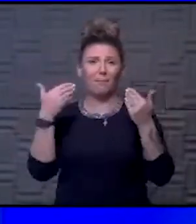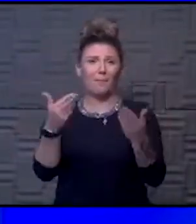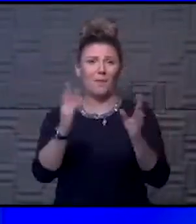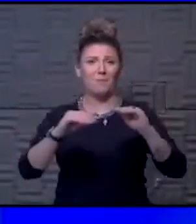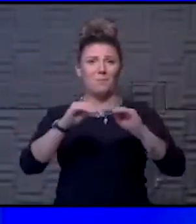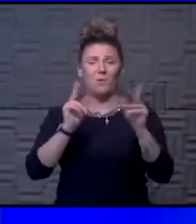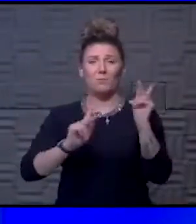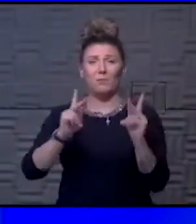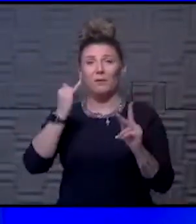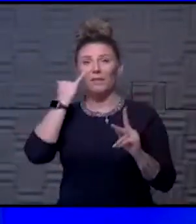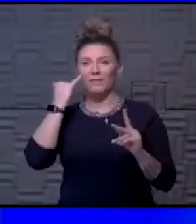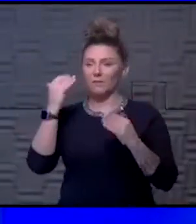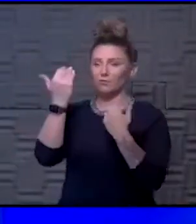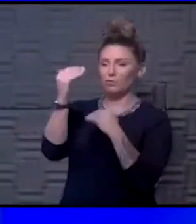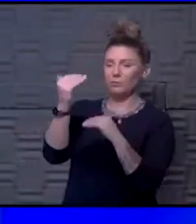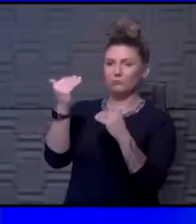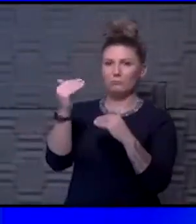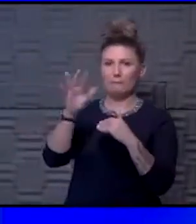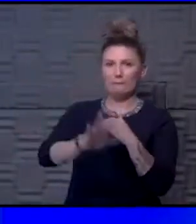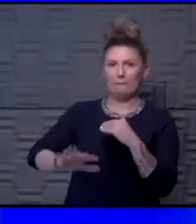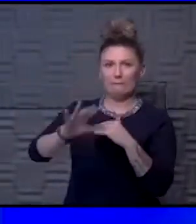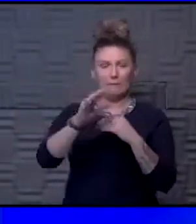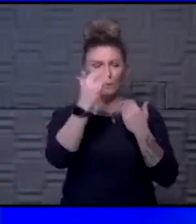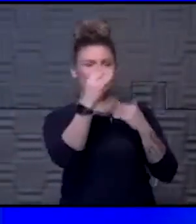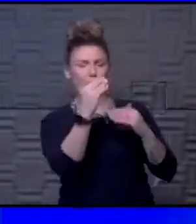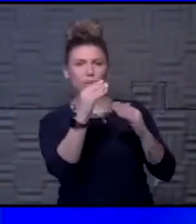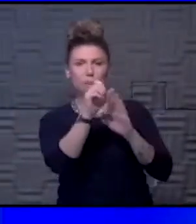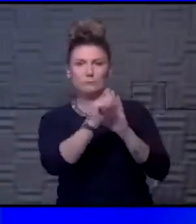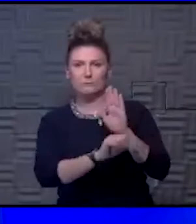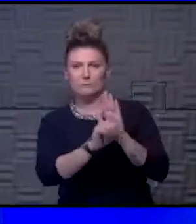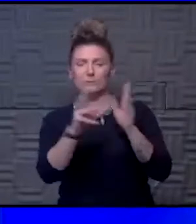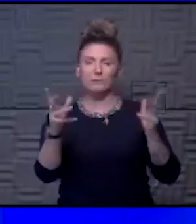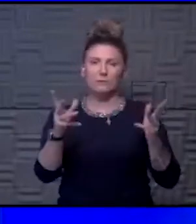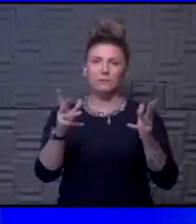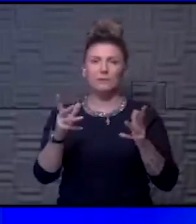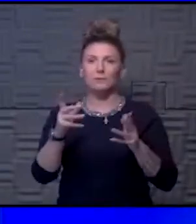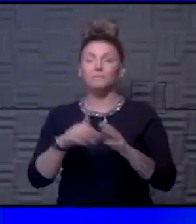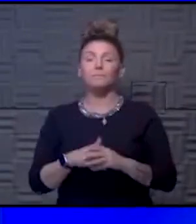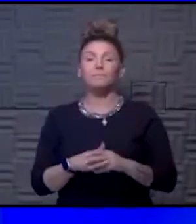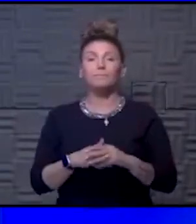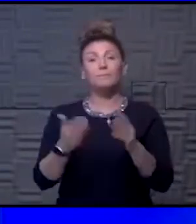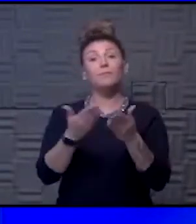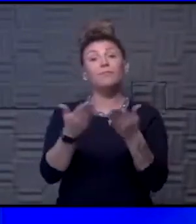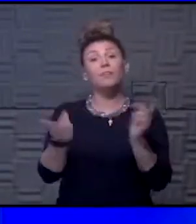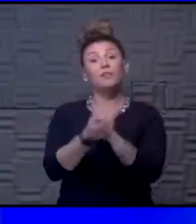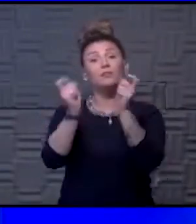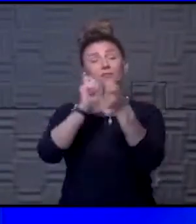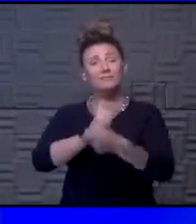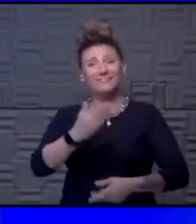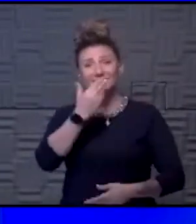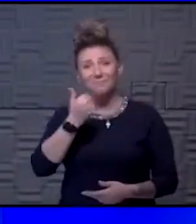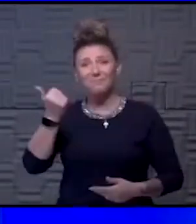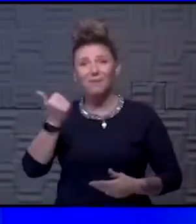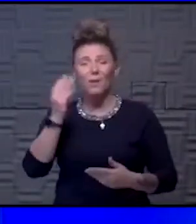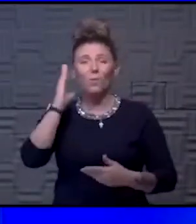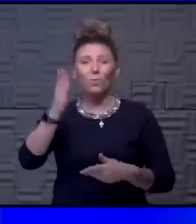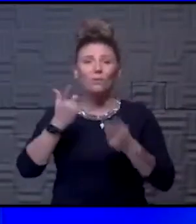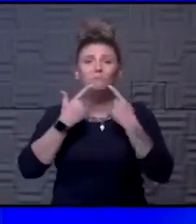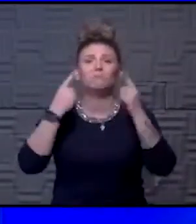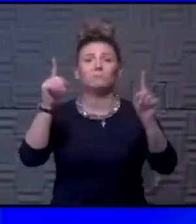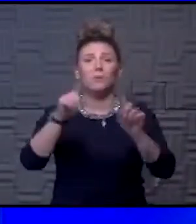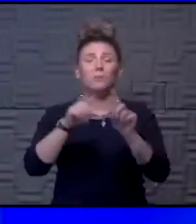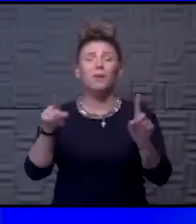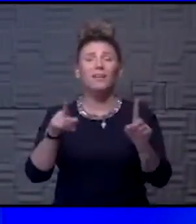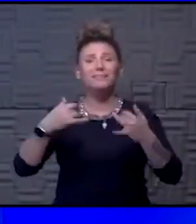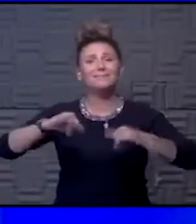in restricted states or unrestricted states, things are changing for the better, and we will get there, but it is still going to take time.